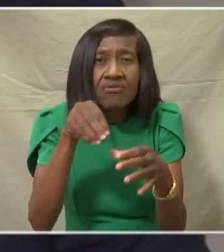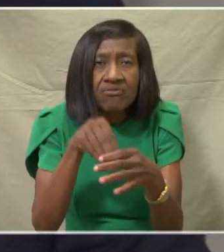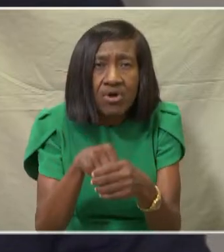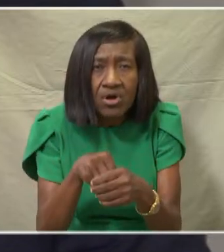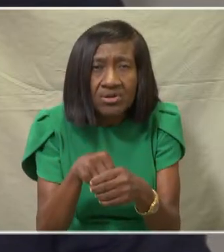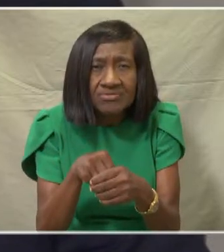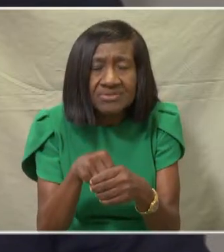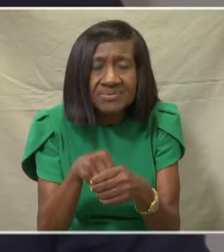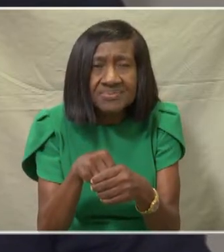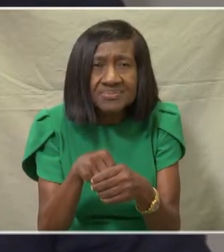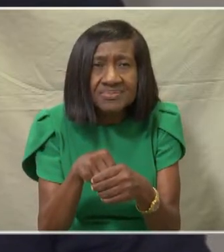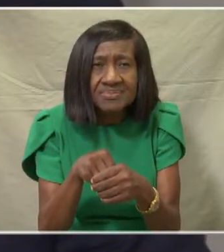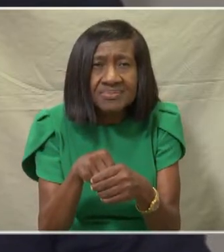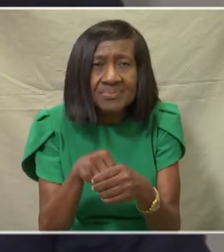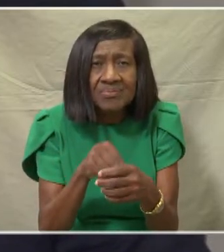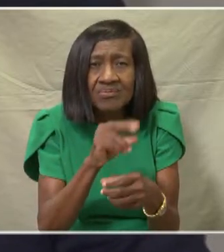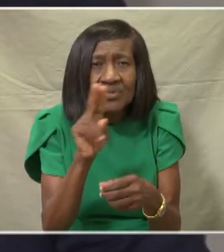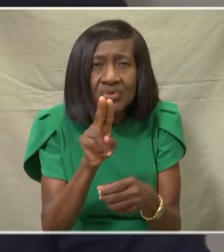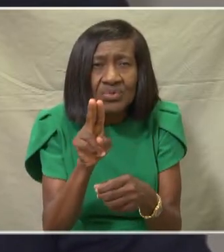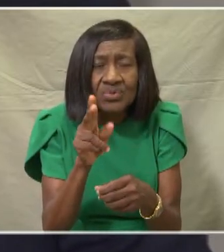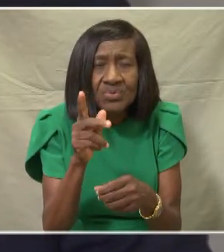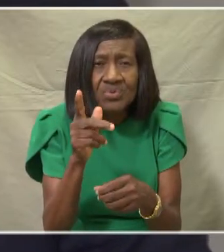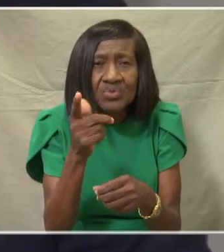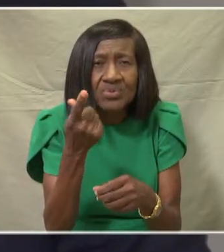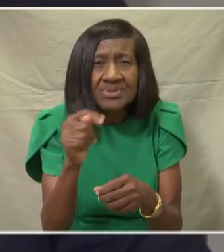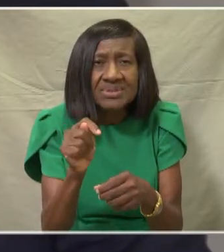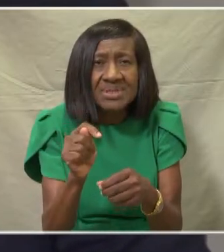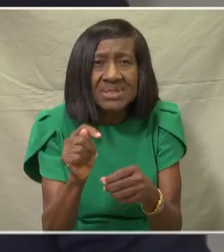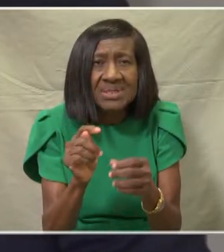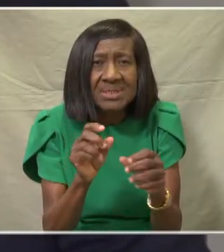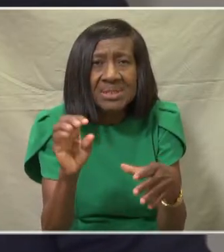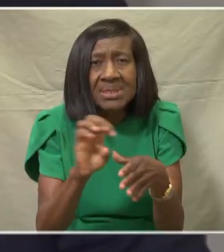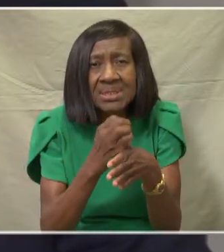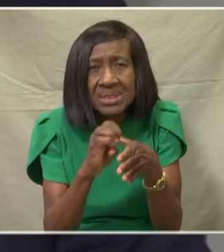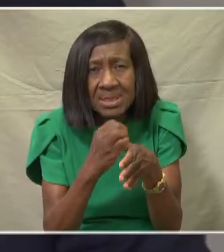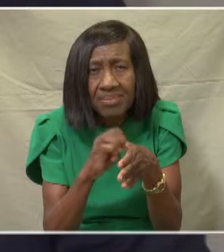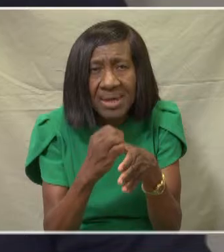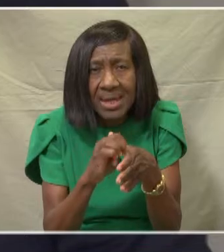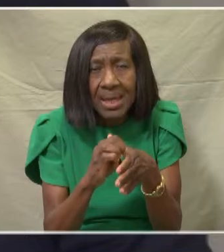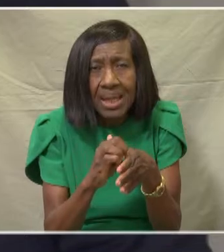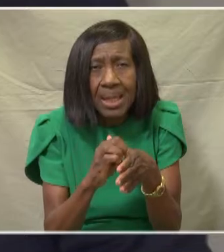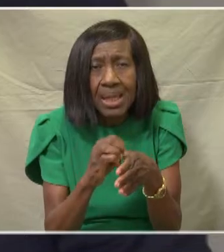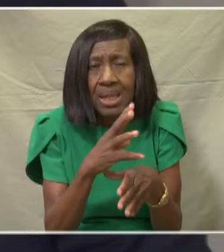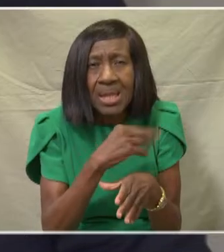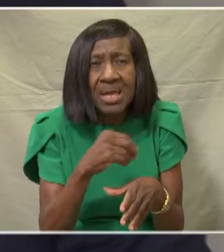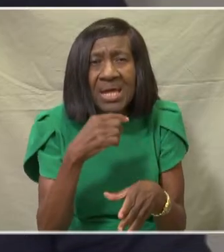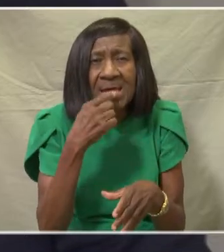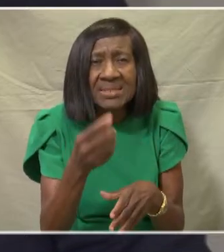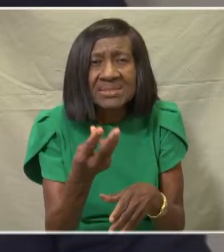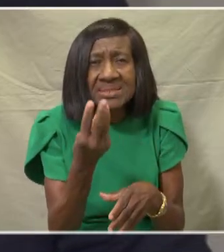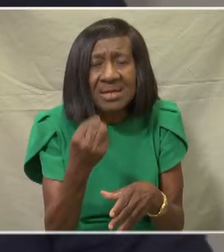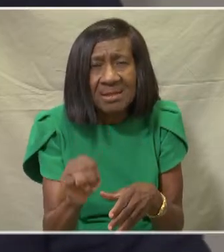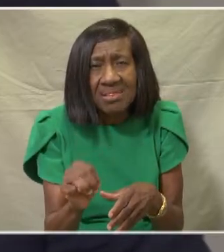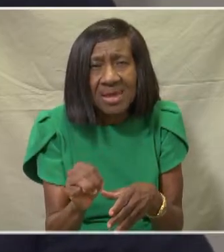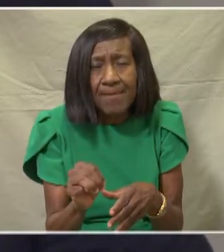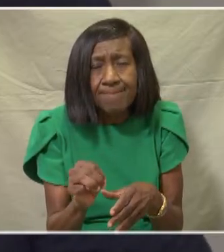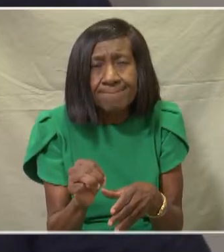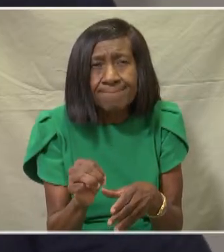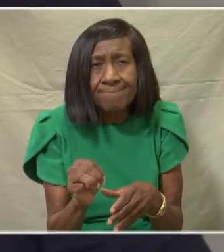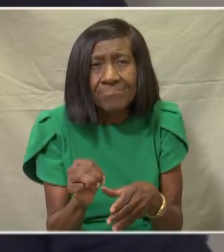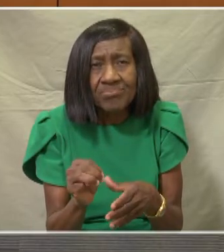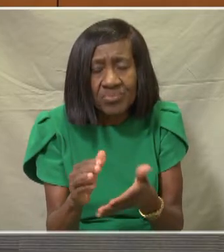more interaction that we have and the more stakeholders we speak to, the greater the depth of evidence that we can produce for any